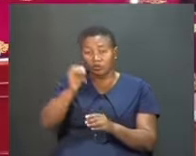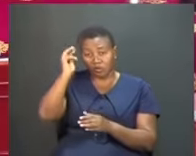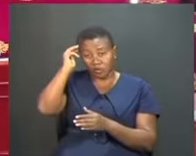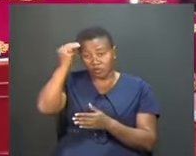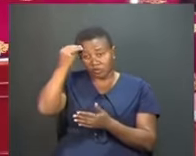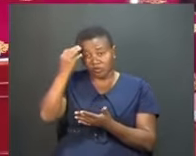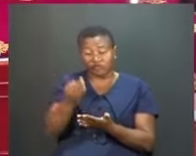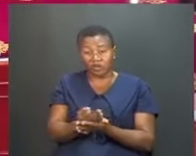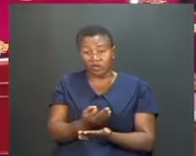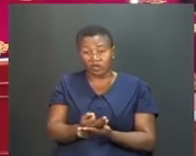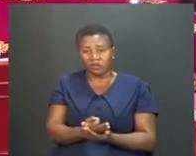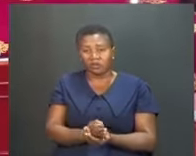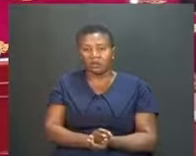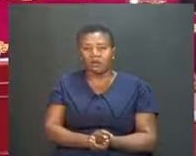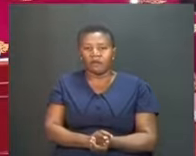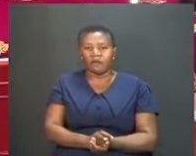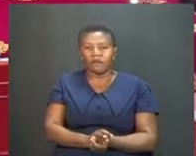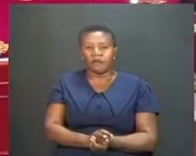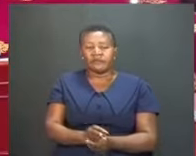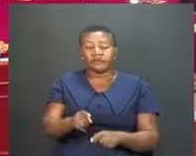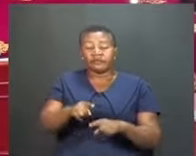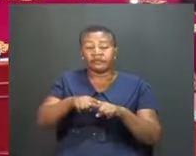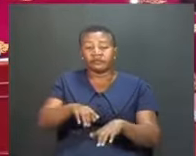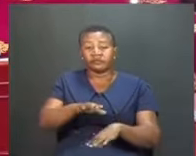Finance regarding the